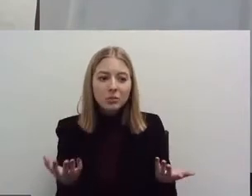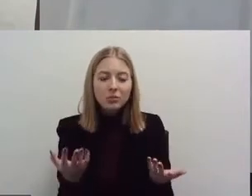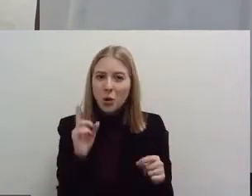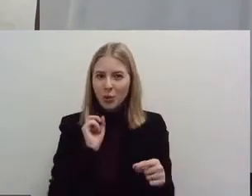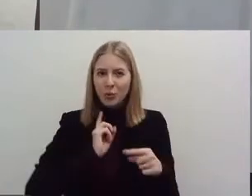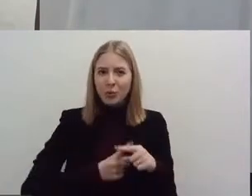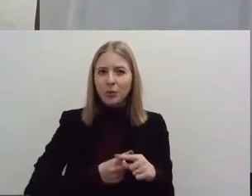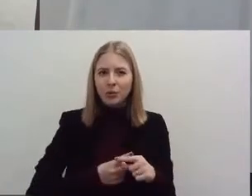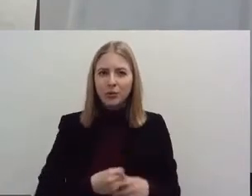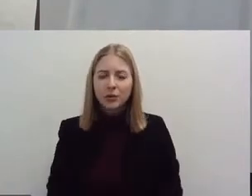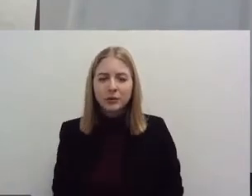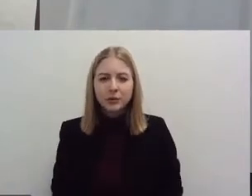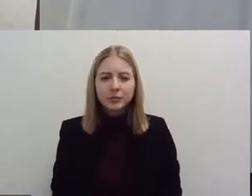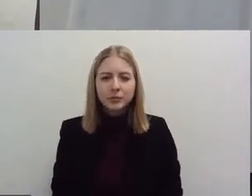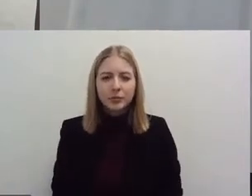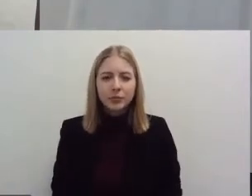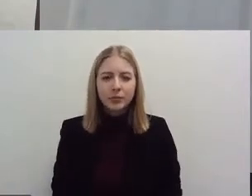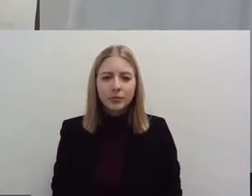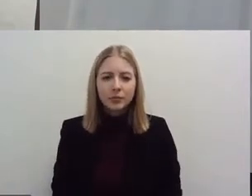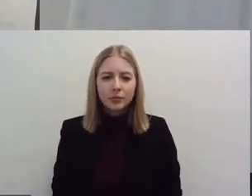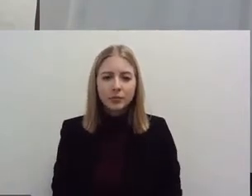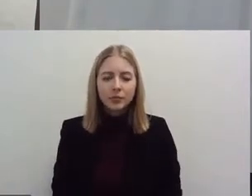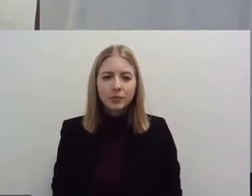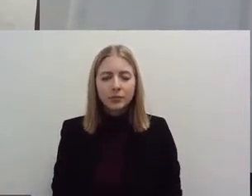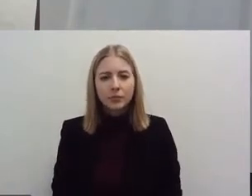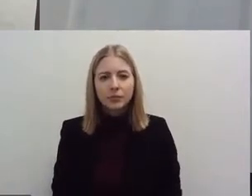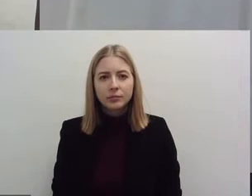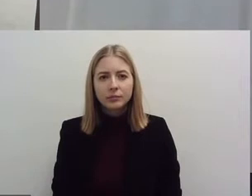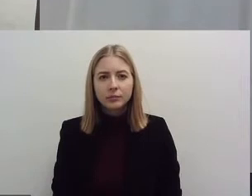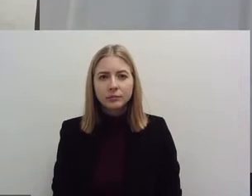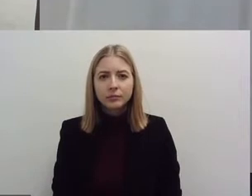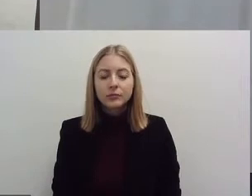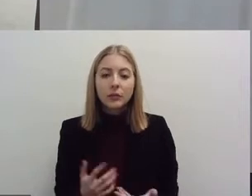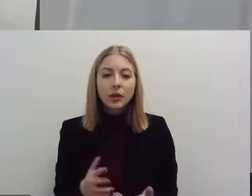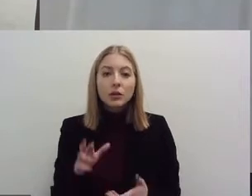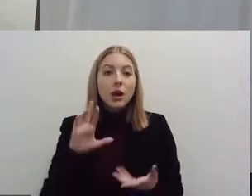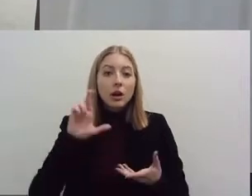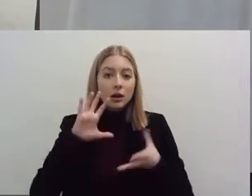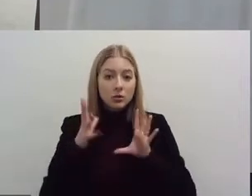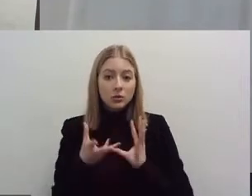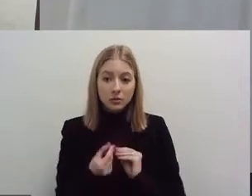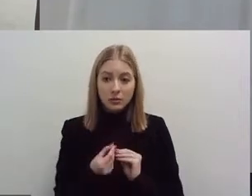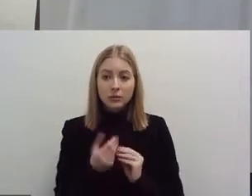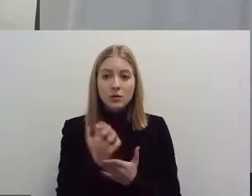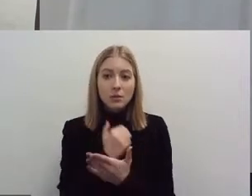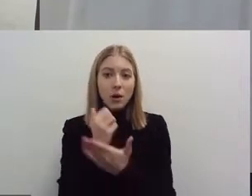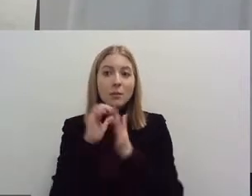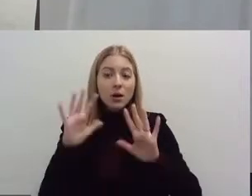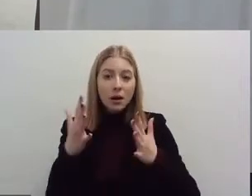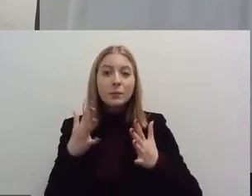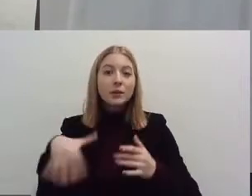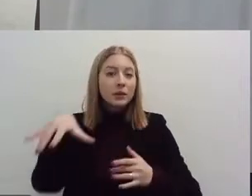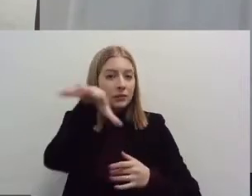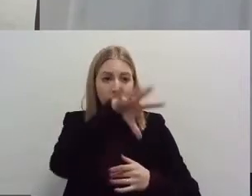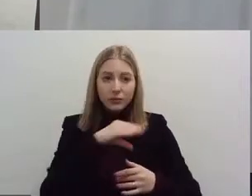to get the result. Because this should not be what school is about. It should not be teaching you